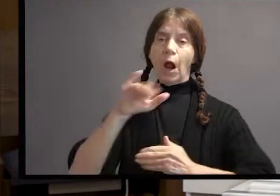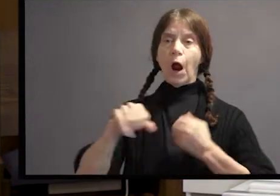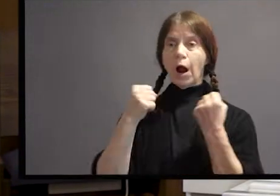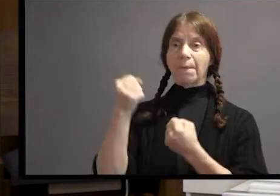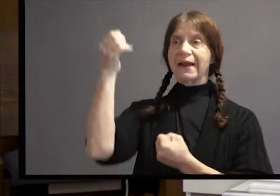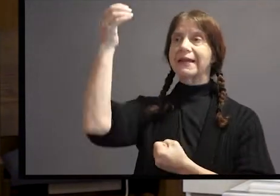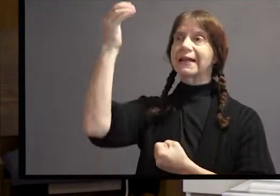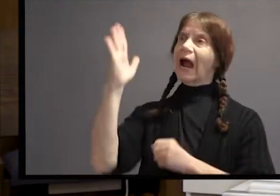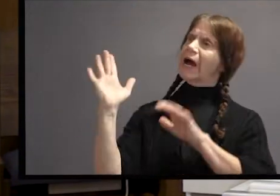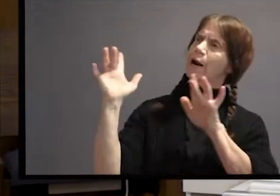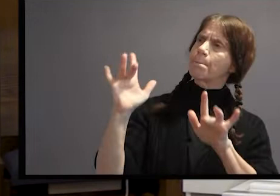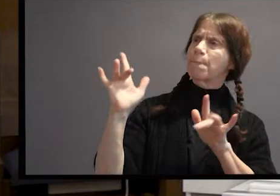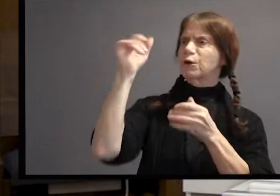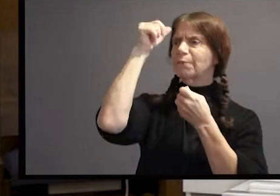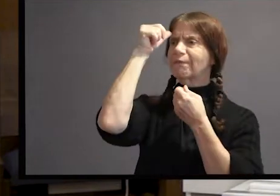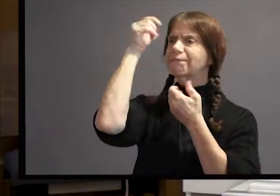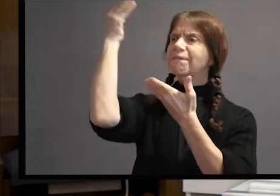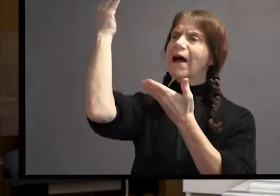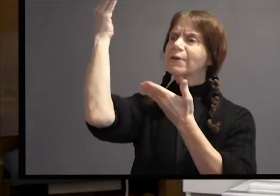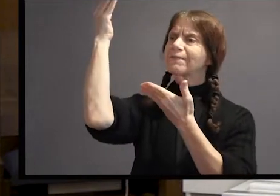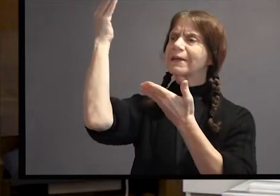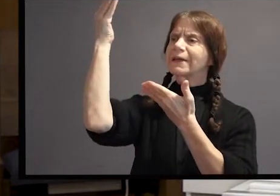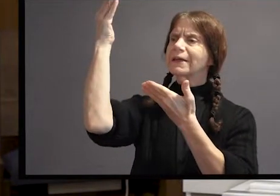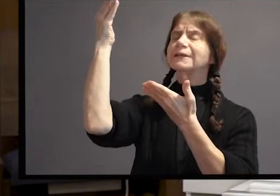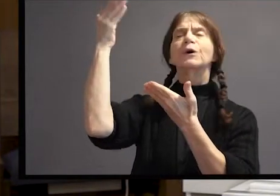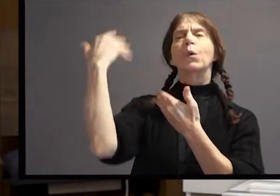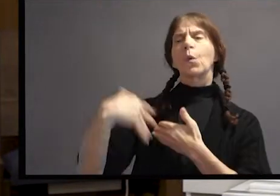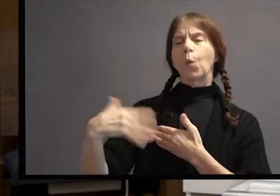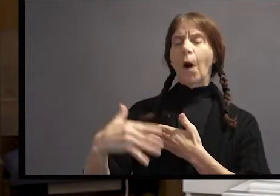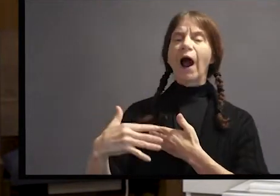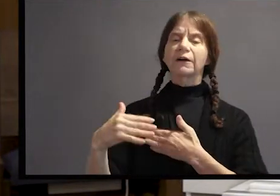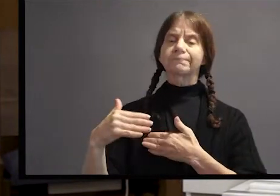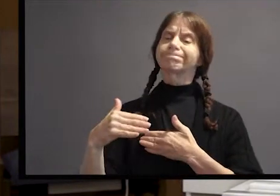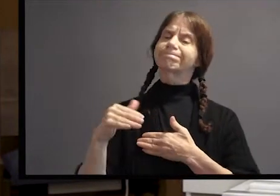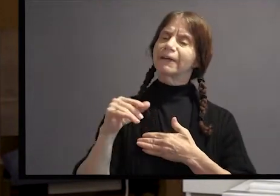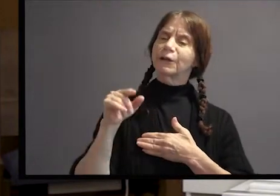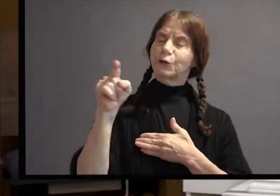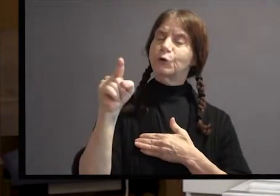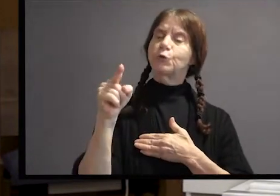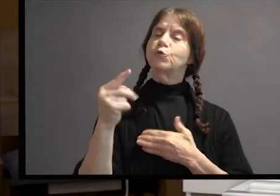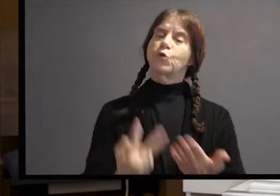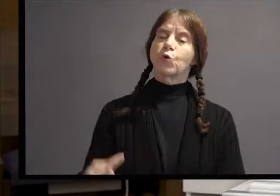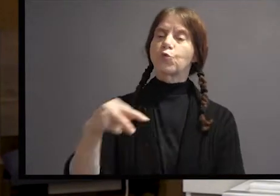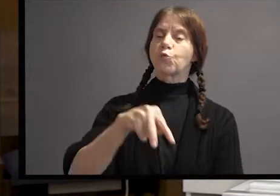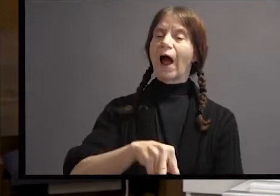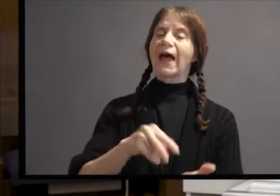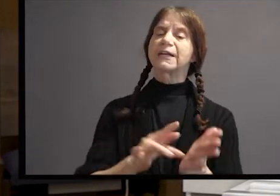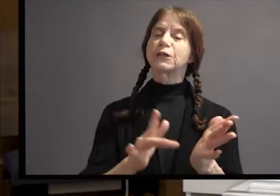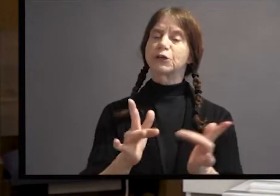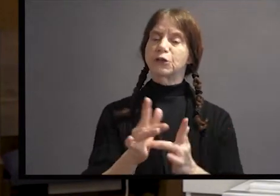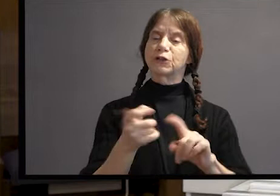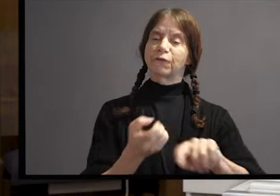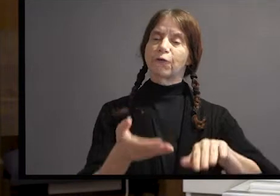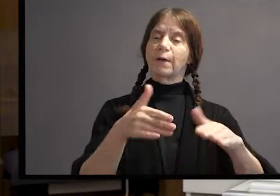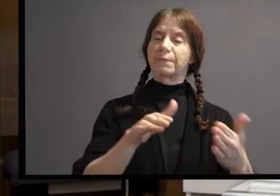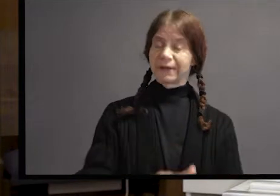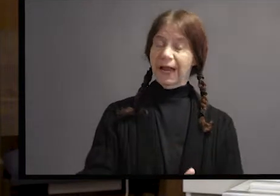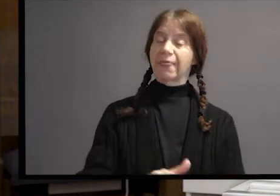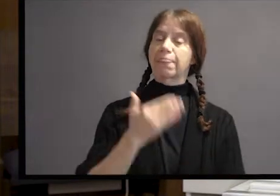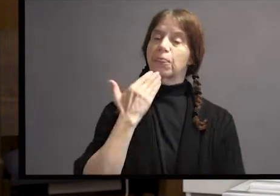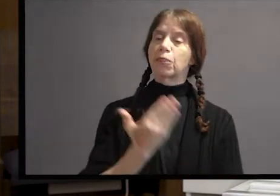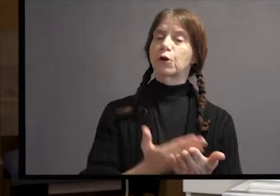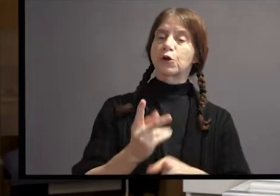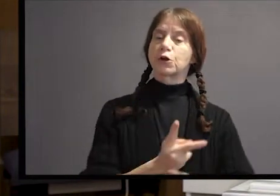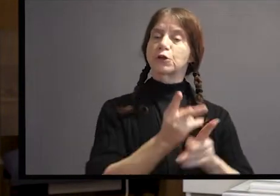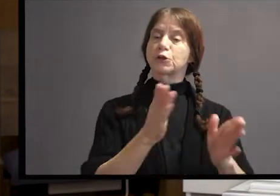Almighty God, merciful Father, since you have wakened from death the shepherd of your sheep, grant us your Holy